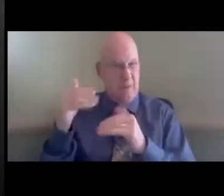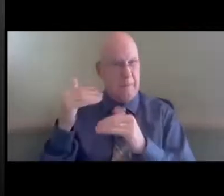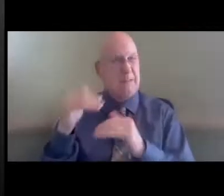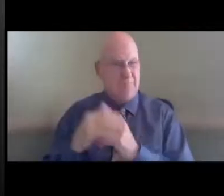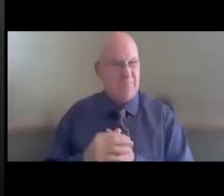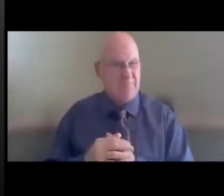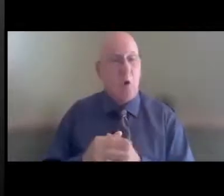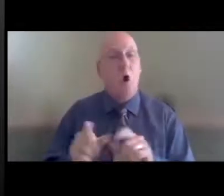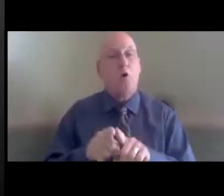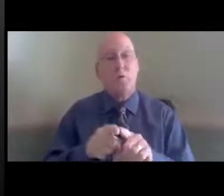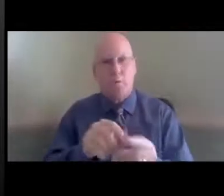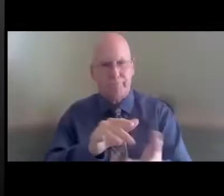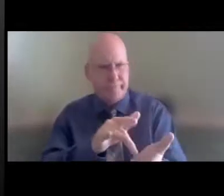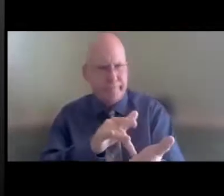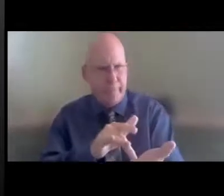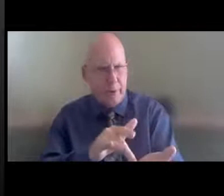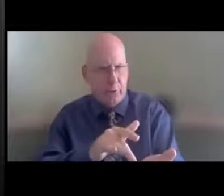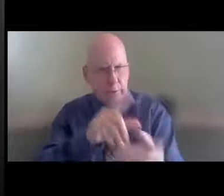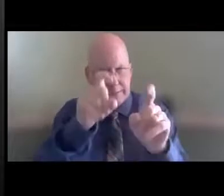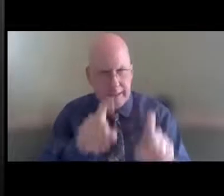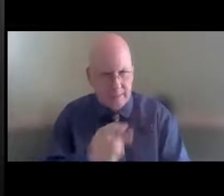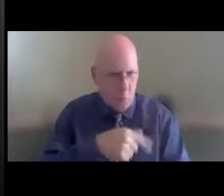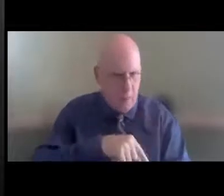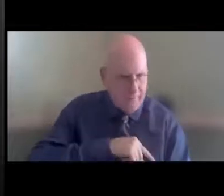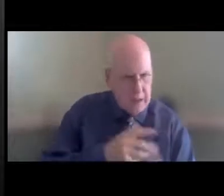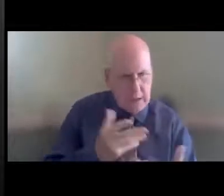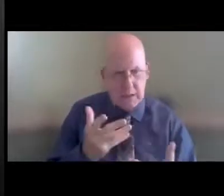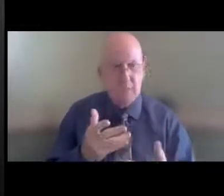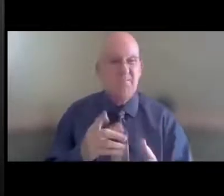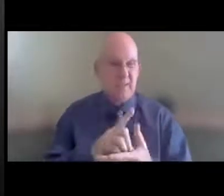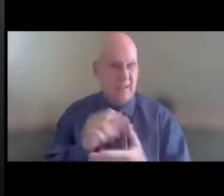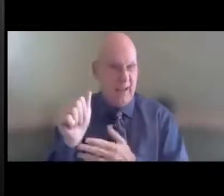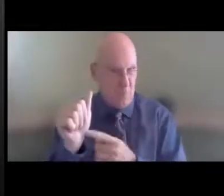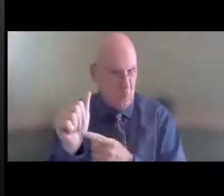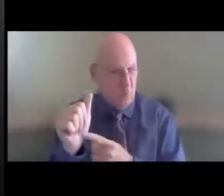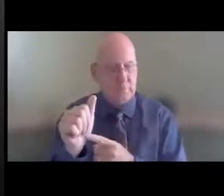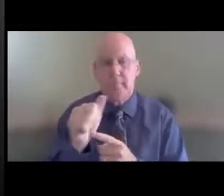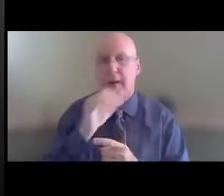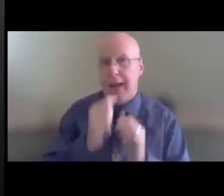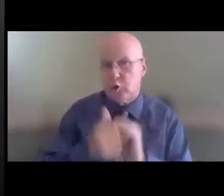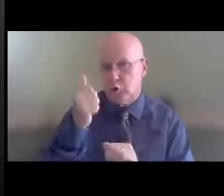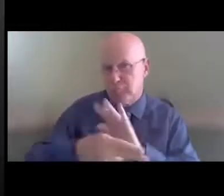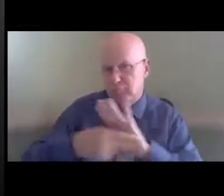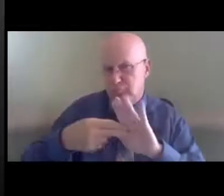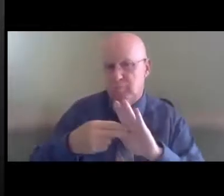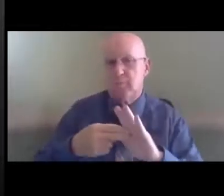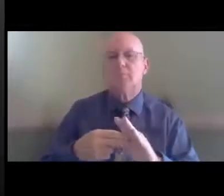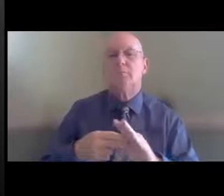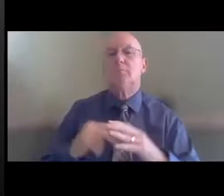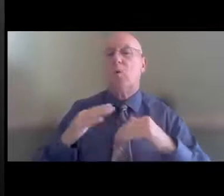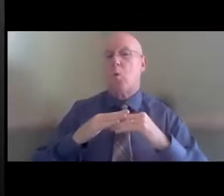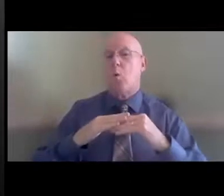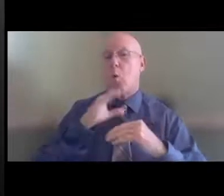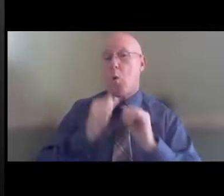medical tests that you have to qualify for. You have to be disabled or elderly, which would be 65 years of